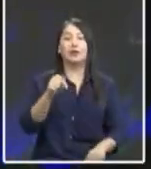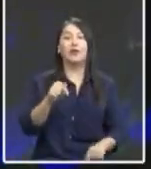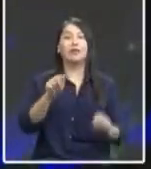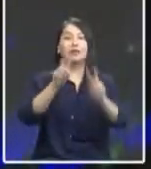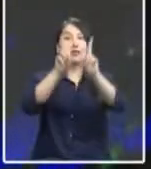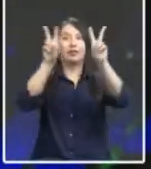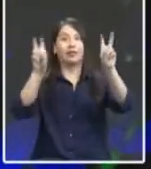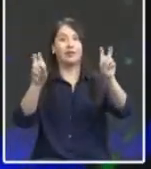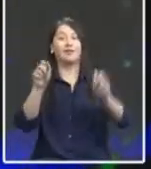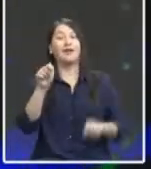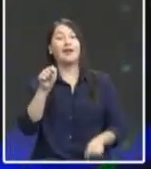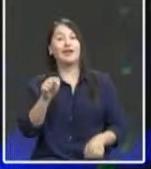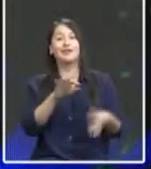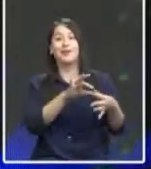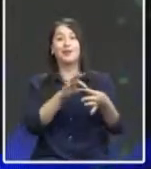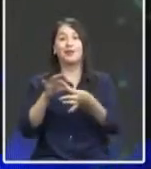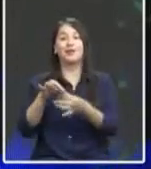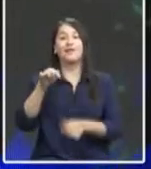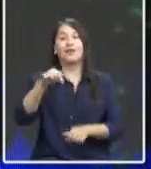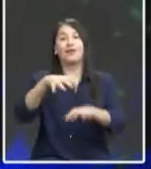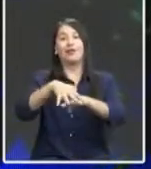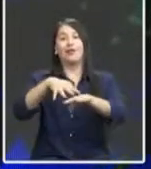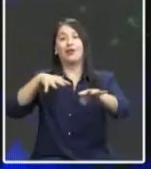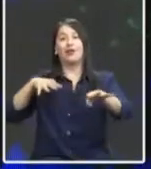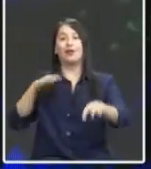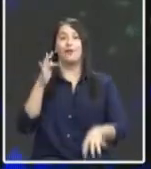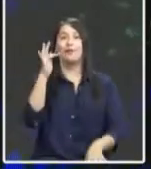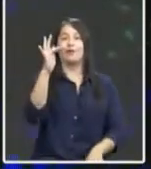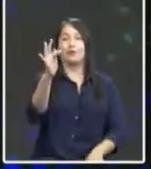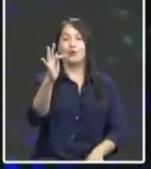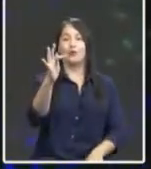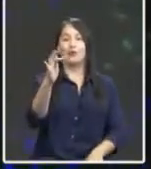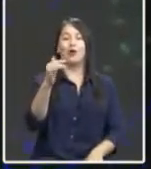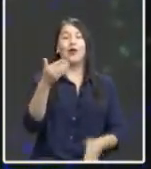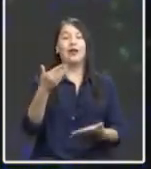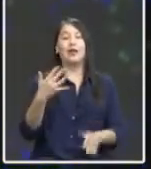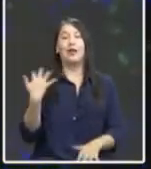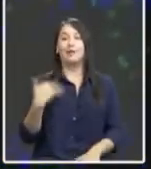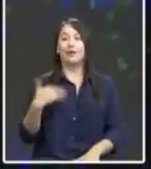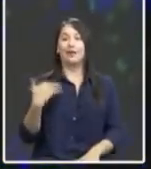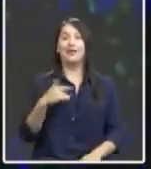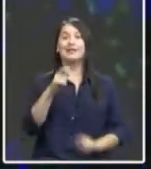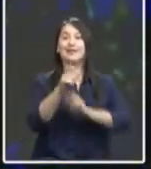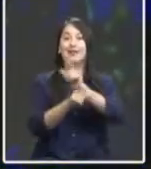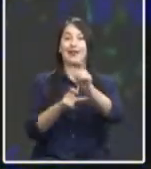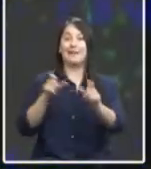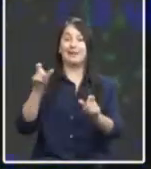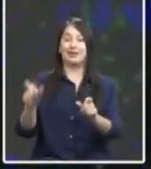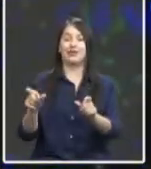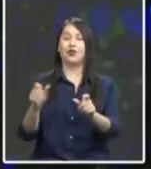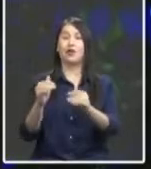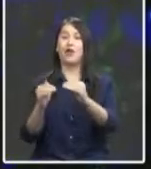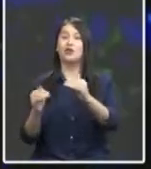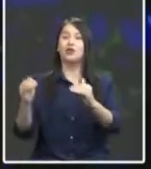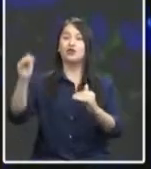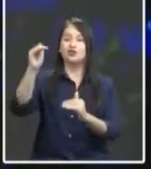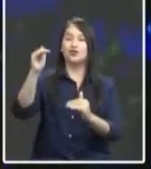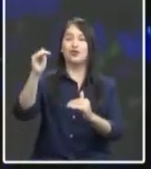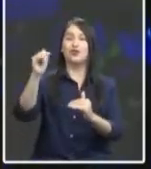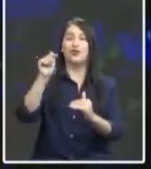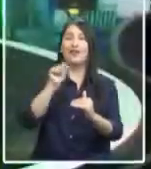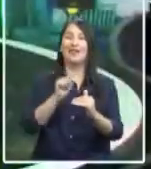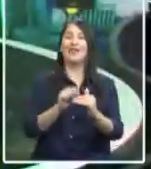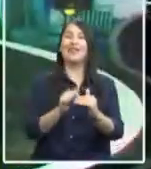Congreso Futuro, donde escuchamos sobre la importancia de las personas por sobre los intereses económicos, por sobre